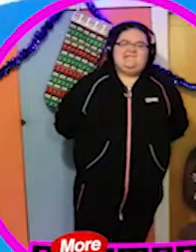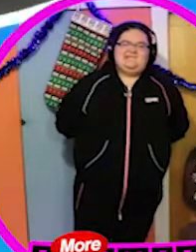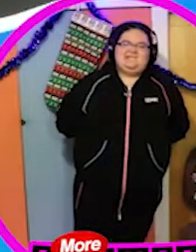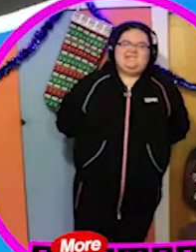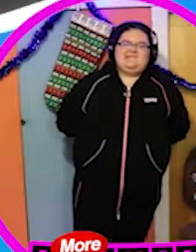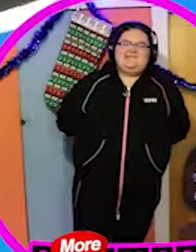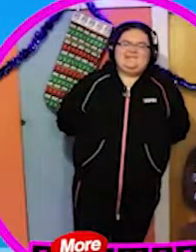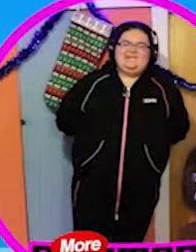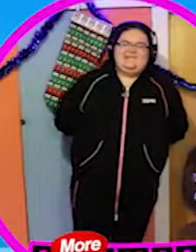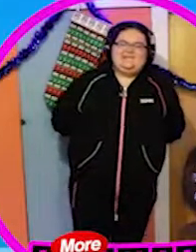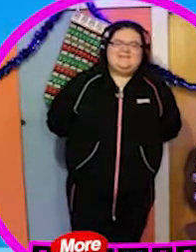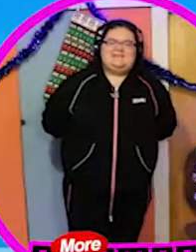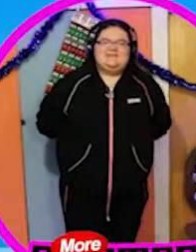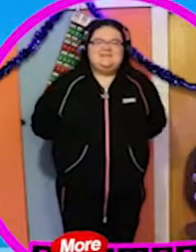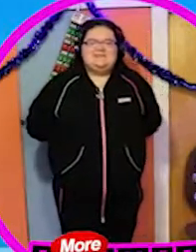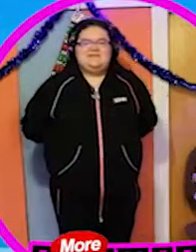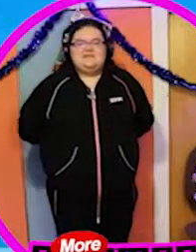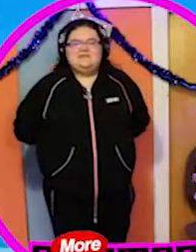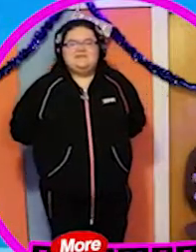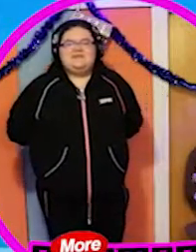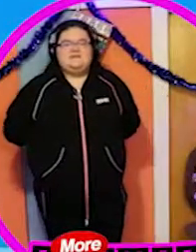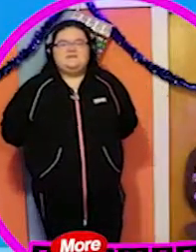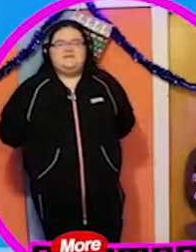on. What does the wobble look like?